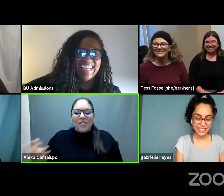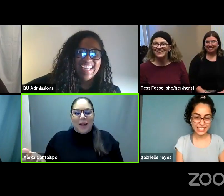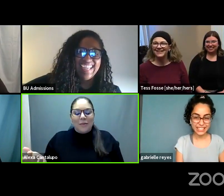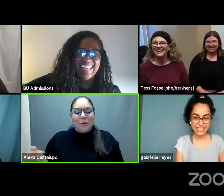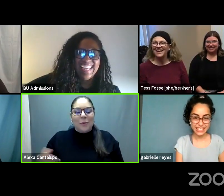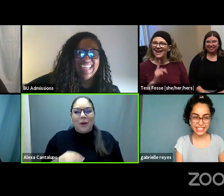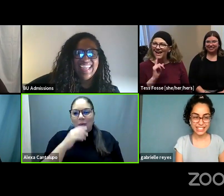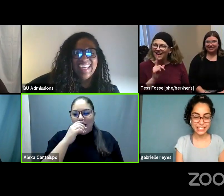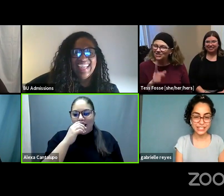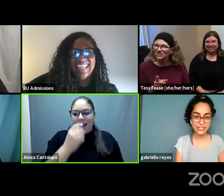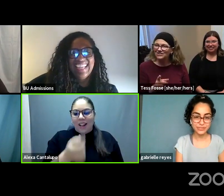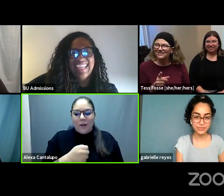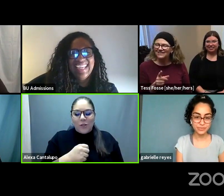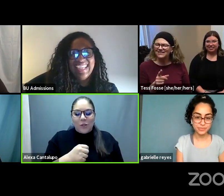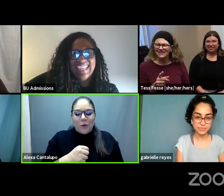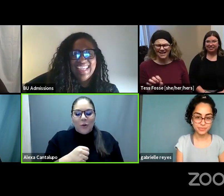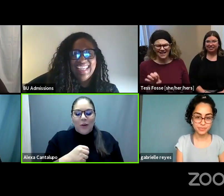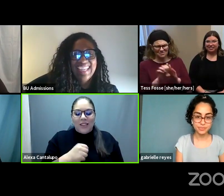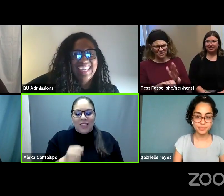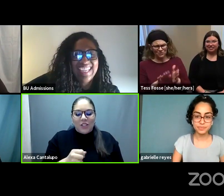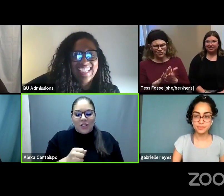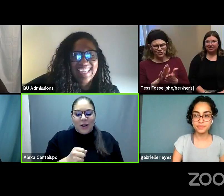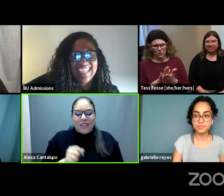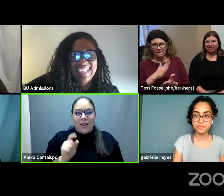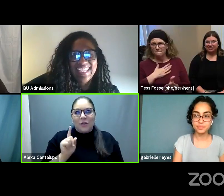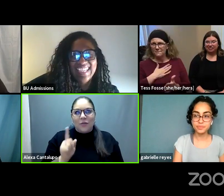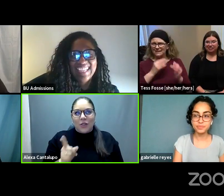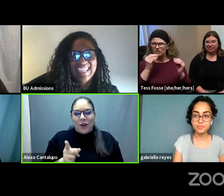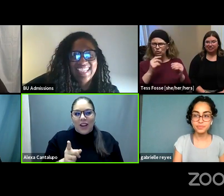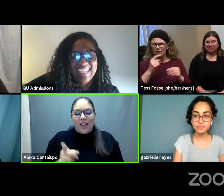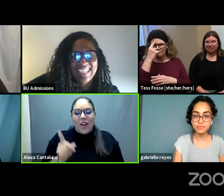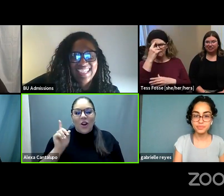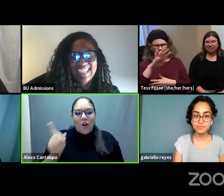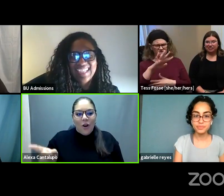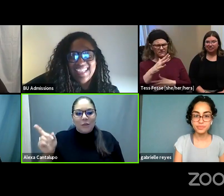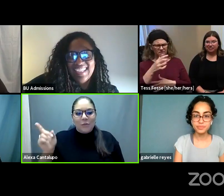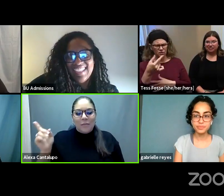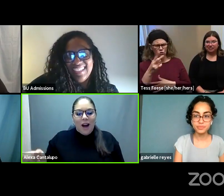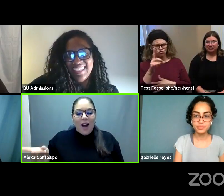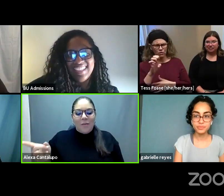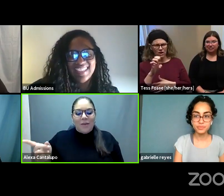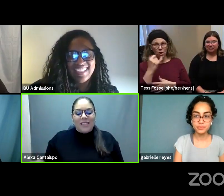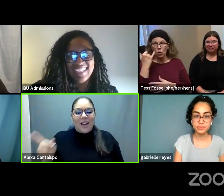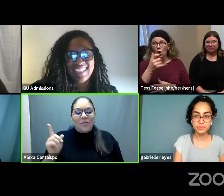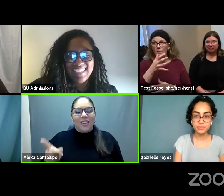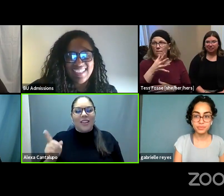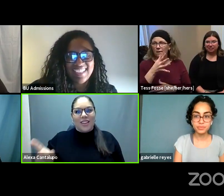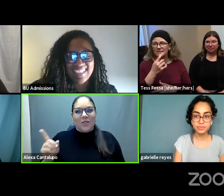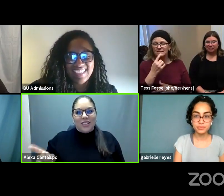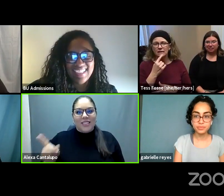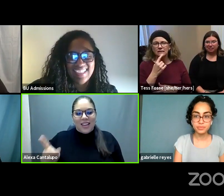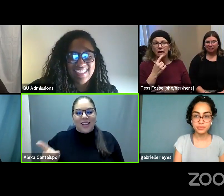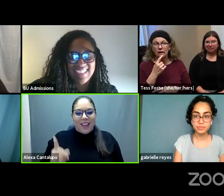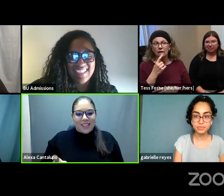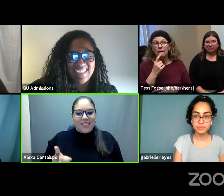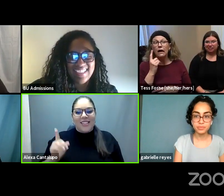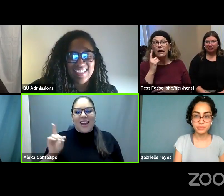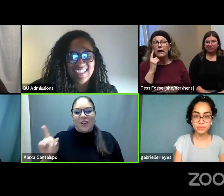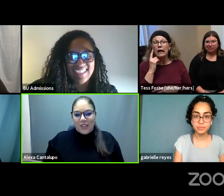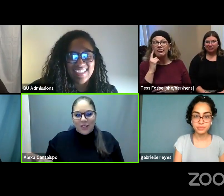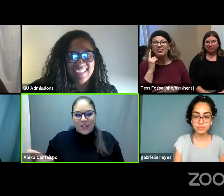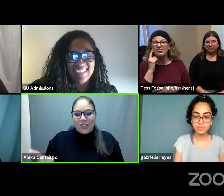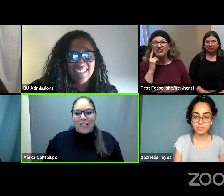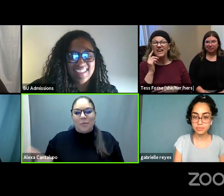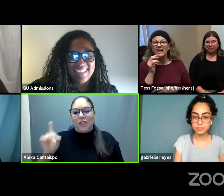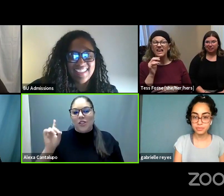It actually came to a point where in elementary school, my teacher, I think it was 5th grade, called my mom and said, "I really think you need to take Alexa to